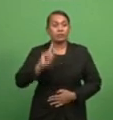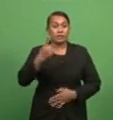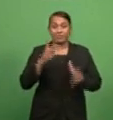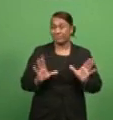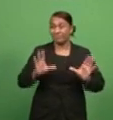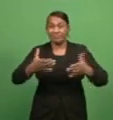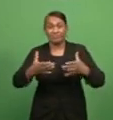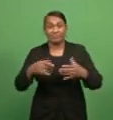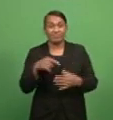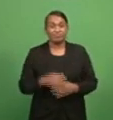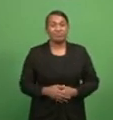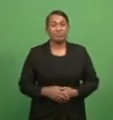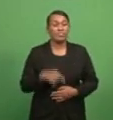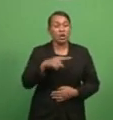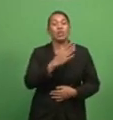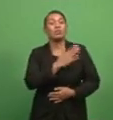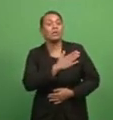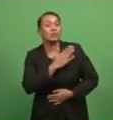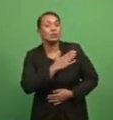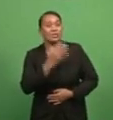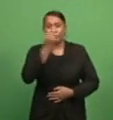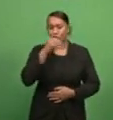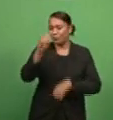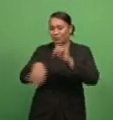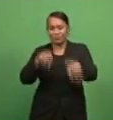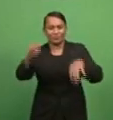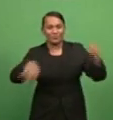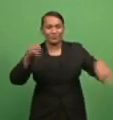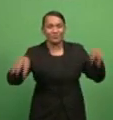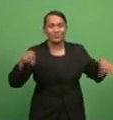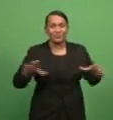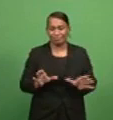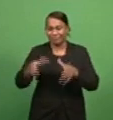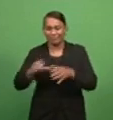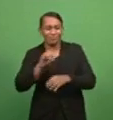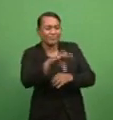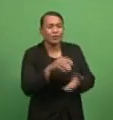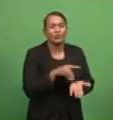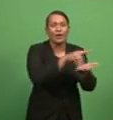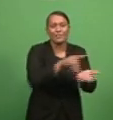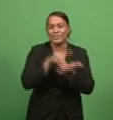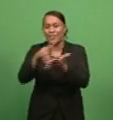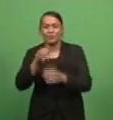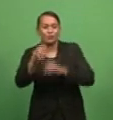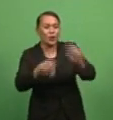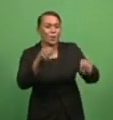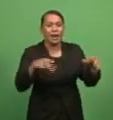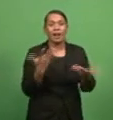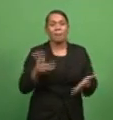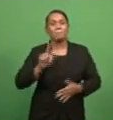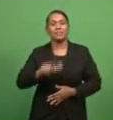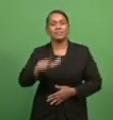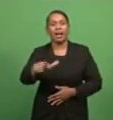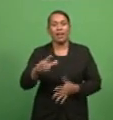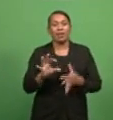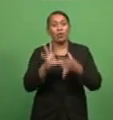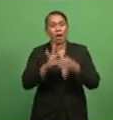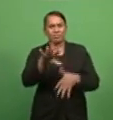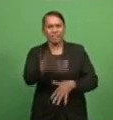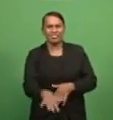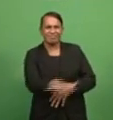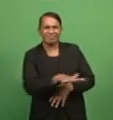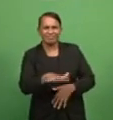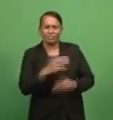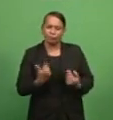Food Bank was distributed to families under lockdown in Soso, Lambasa today. The Fijian Competition and Consumer Commission has been